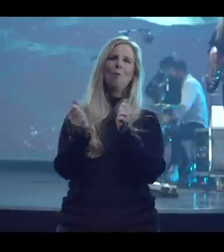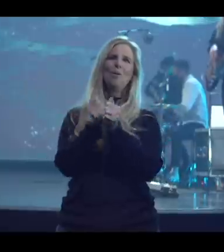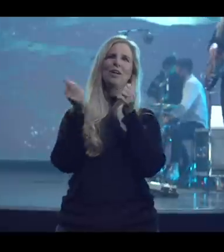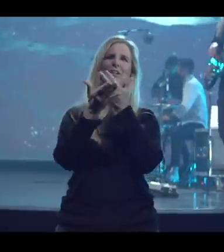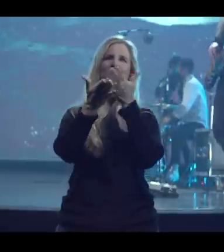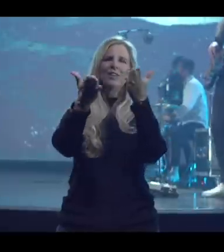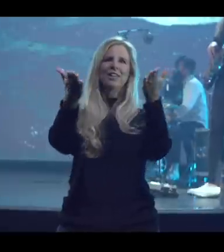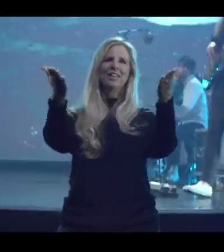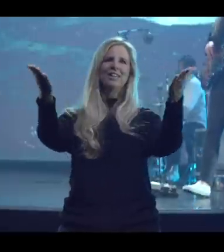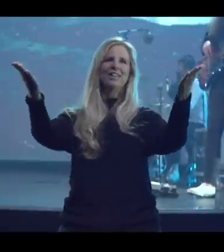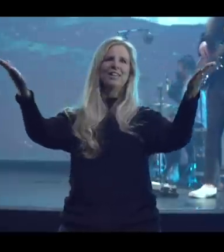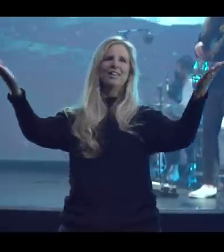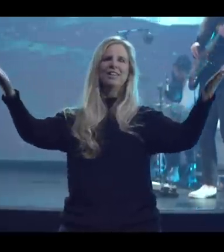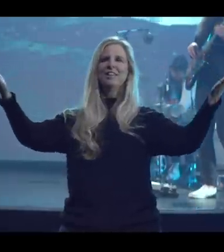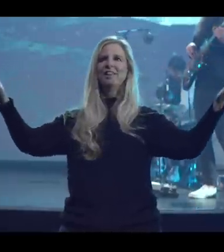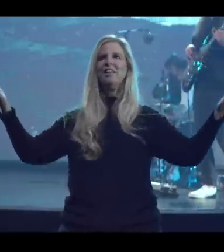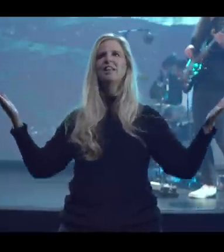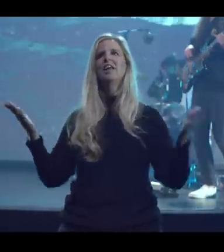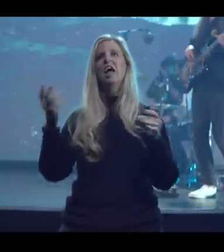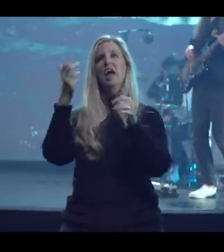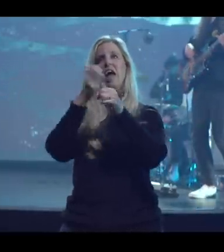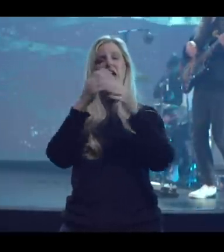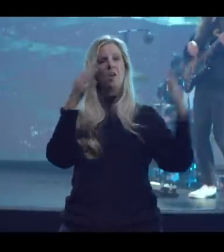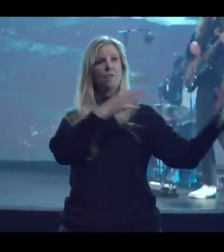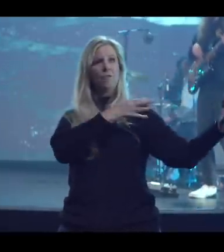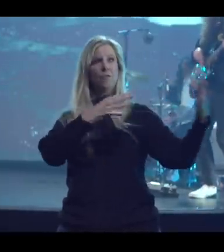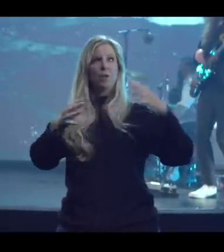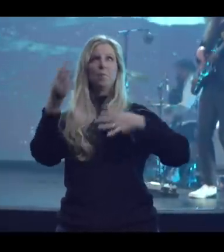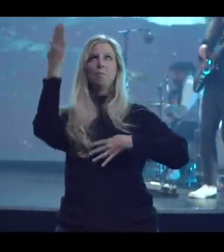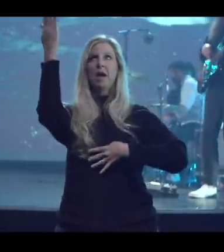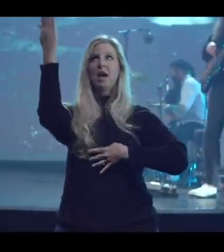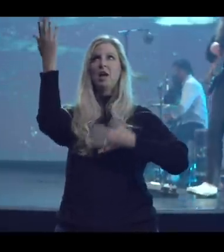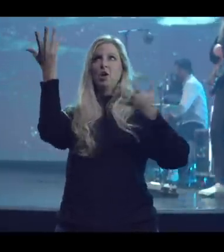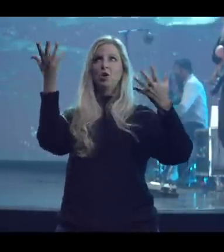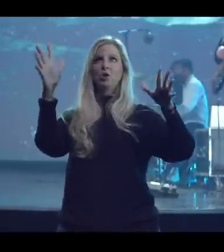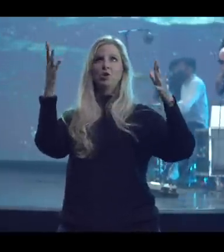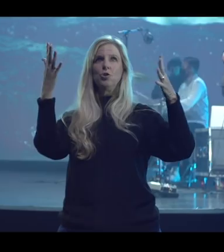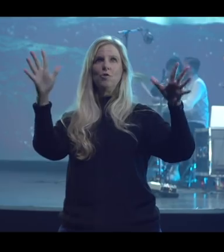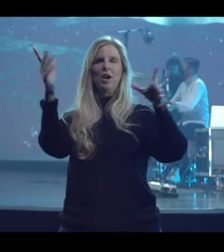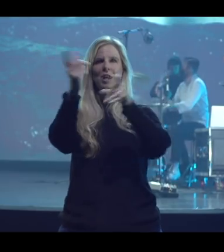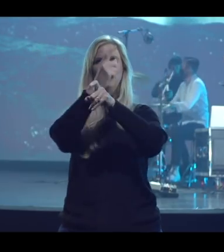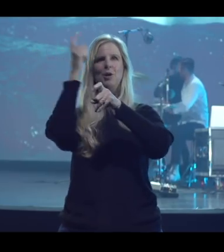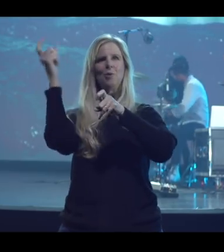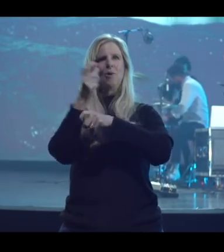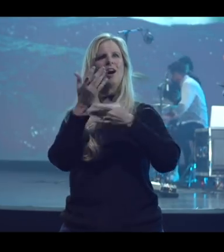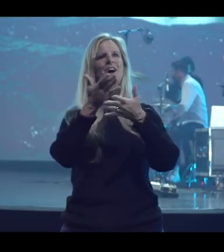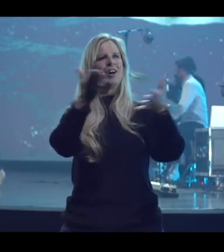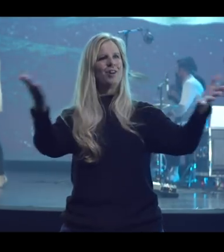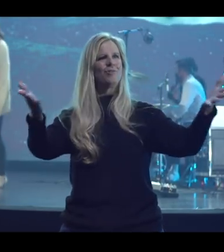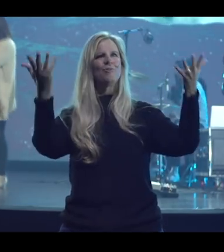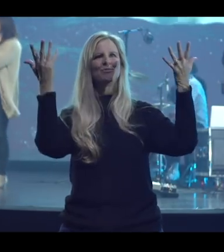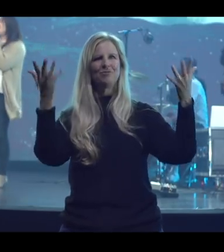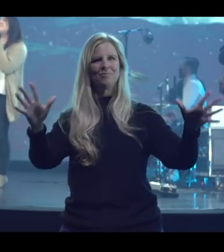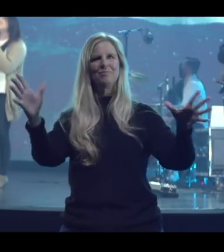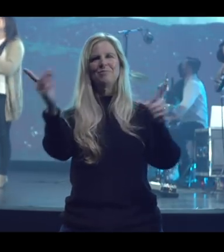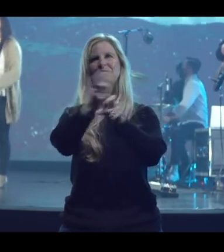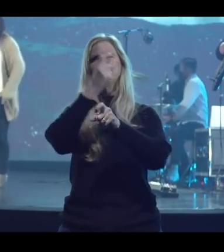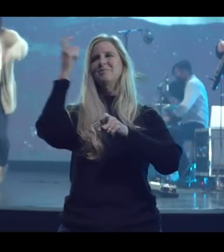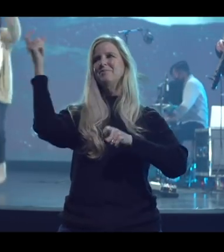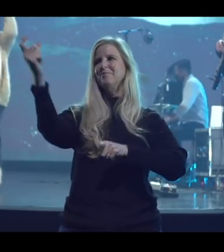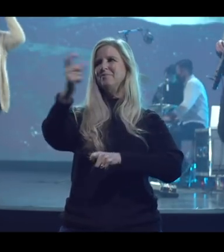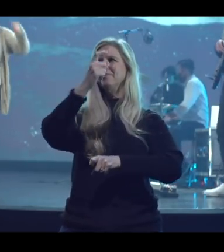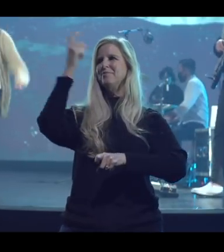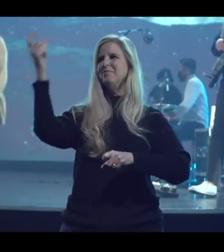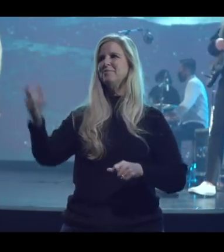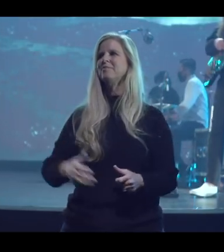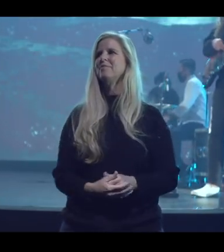us. Every battle you've already won, we've already won. We believe